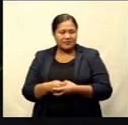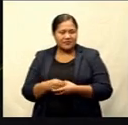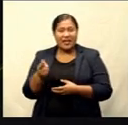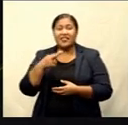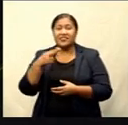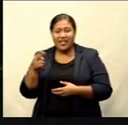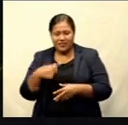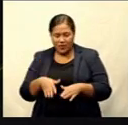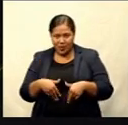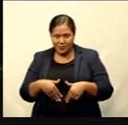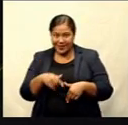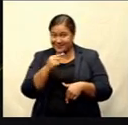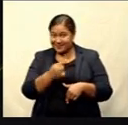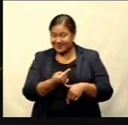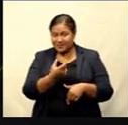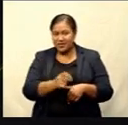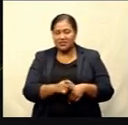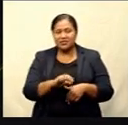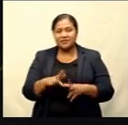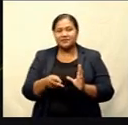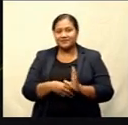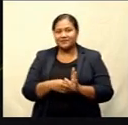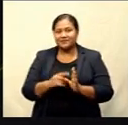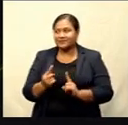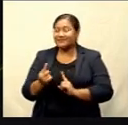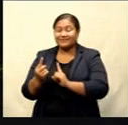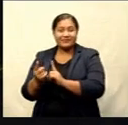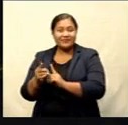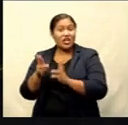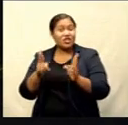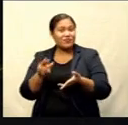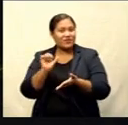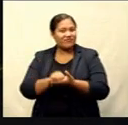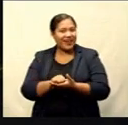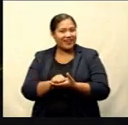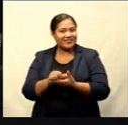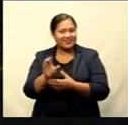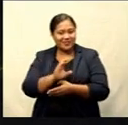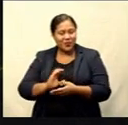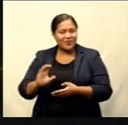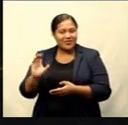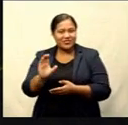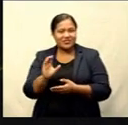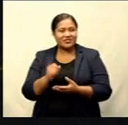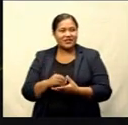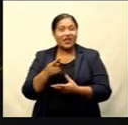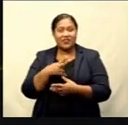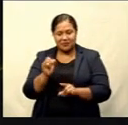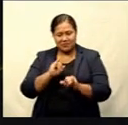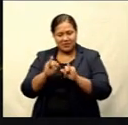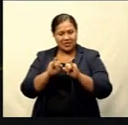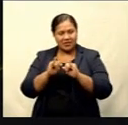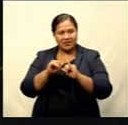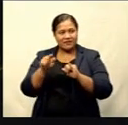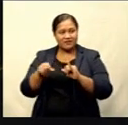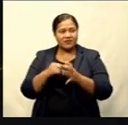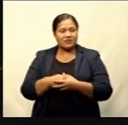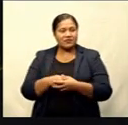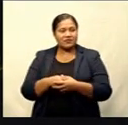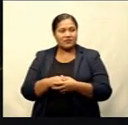the complainant approached the Human Rights Commission, where she was interviewed, and